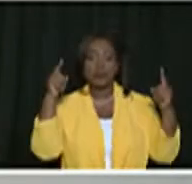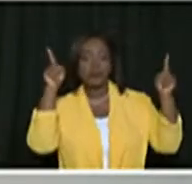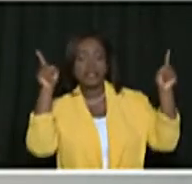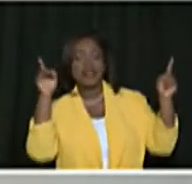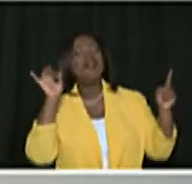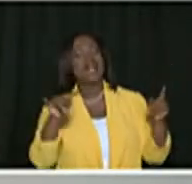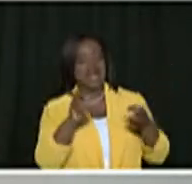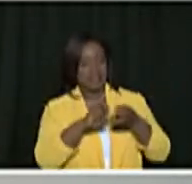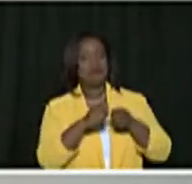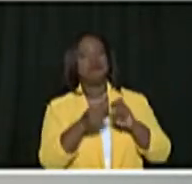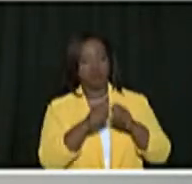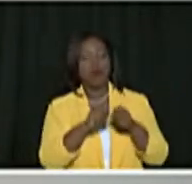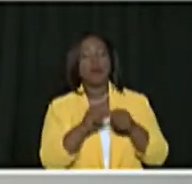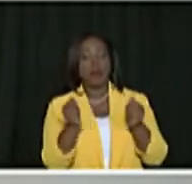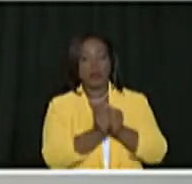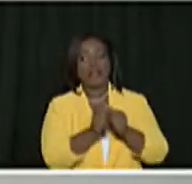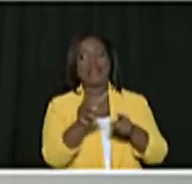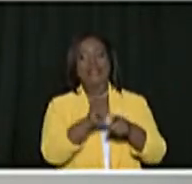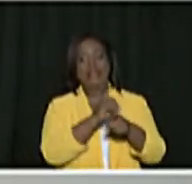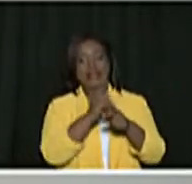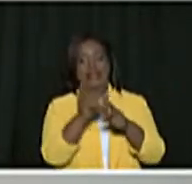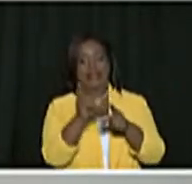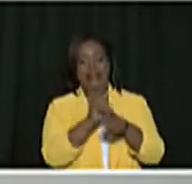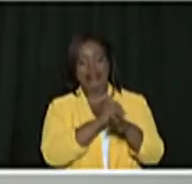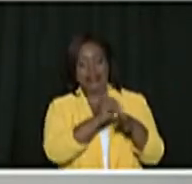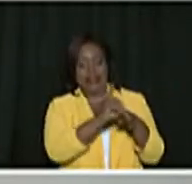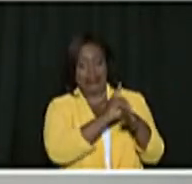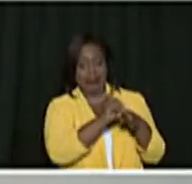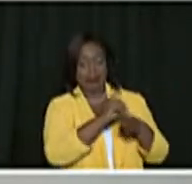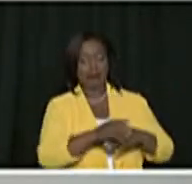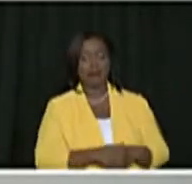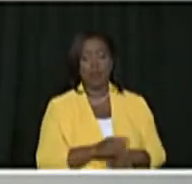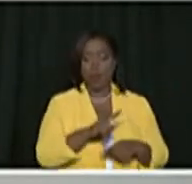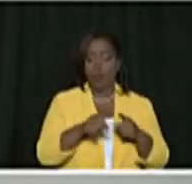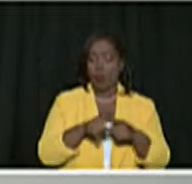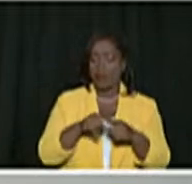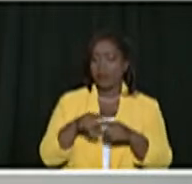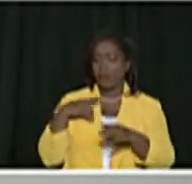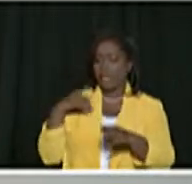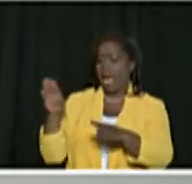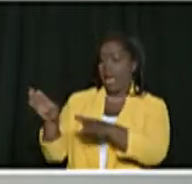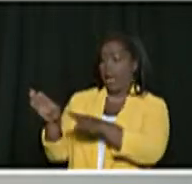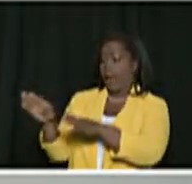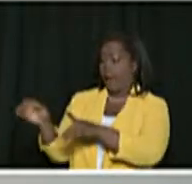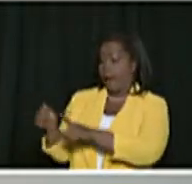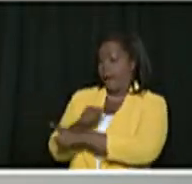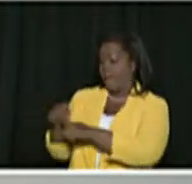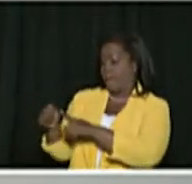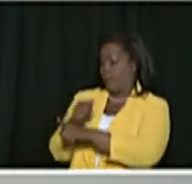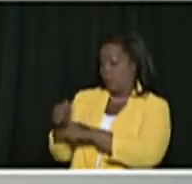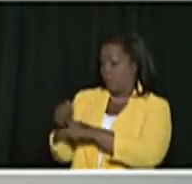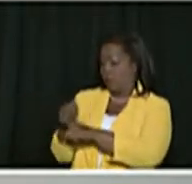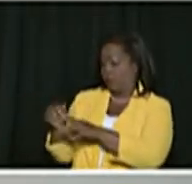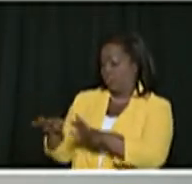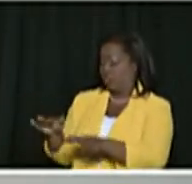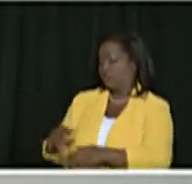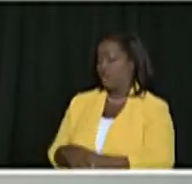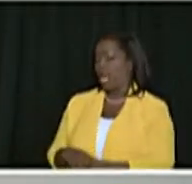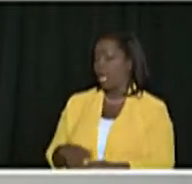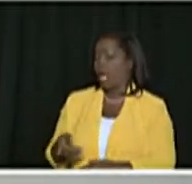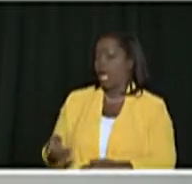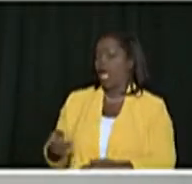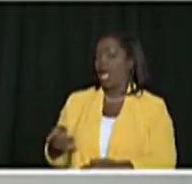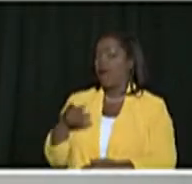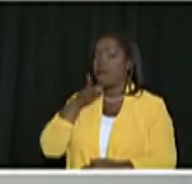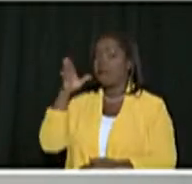discipline versus abuse. Because when we are abusing children, we are angry, we are, irritated,